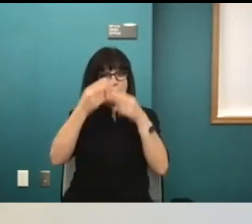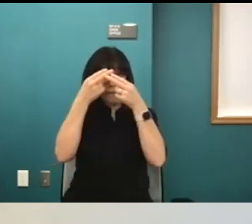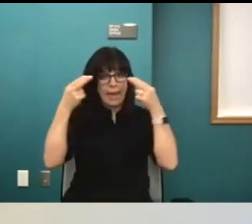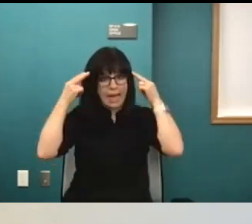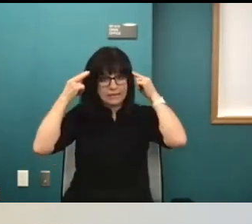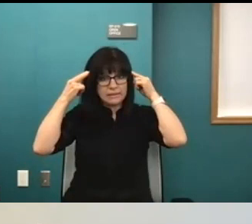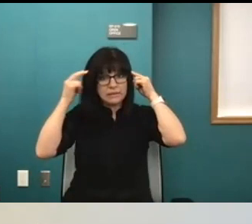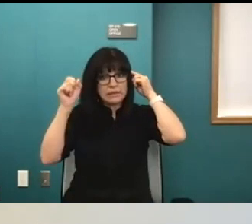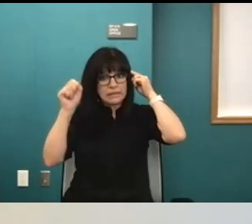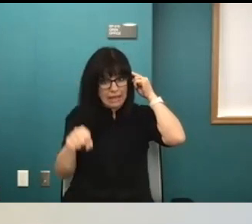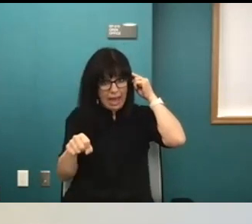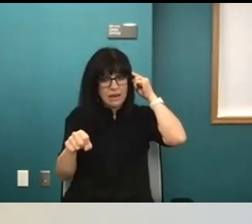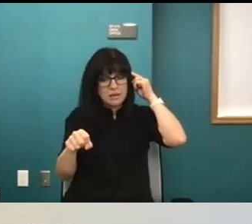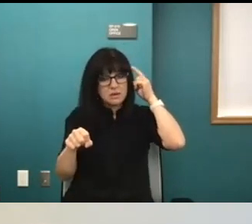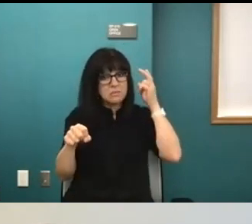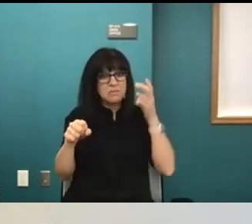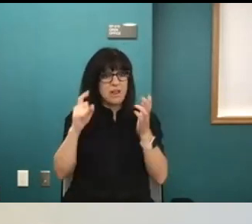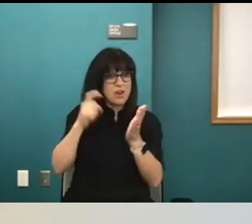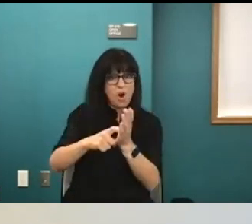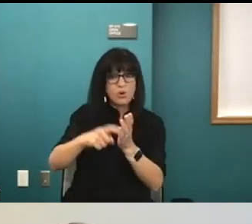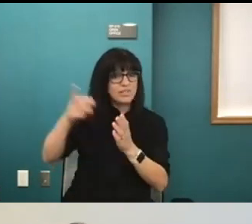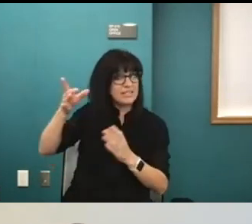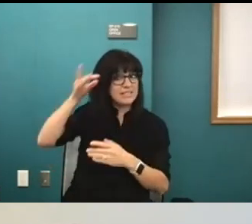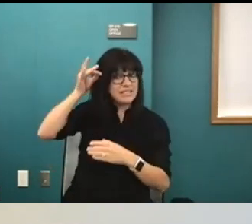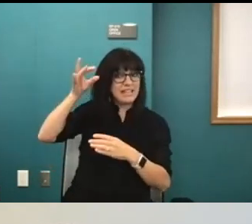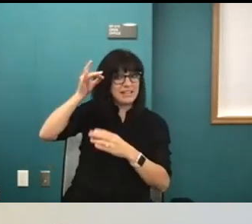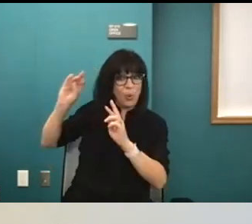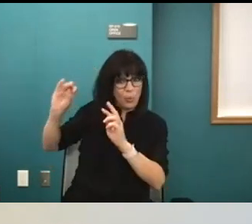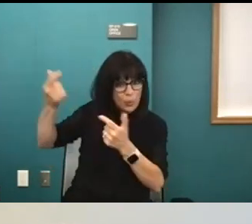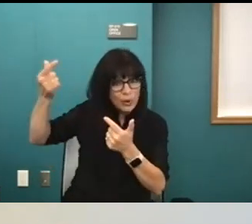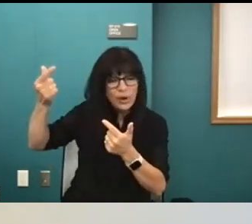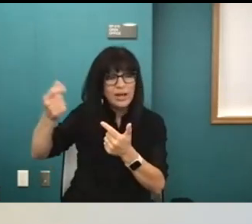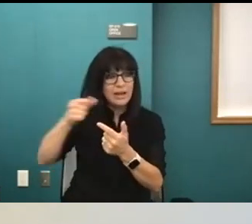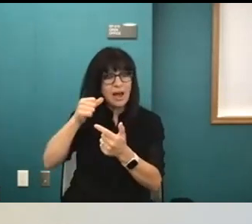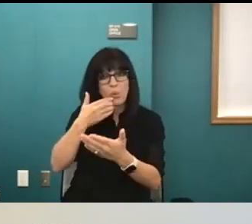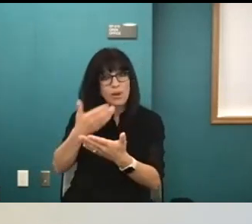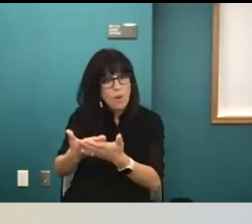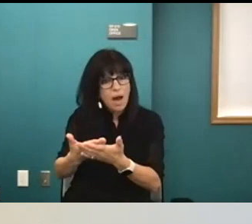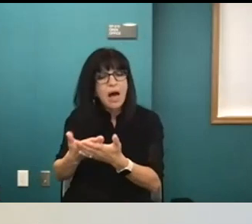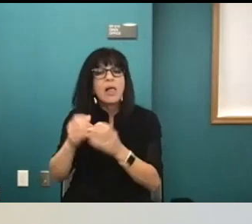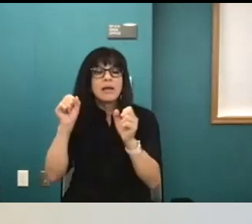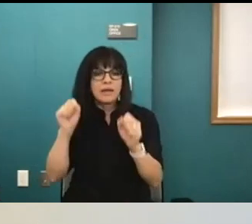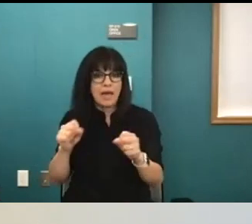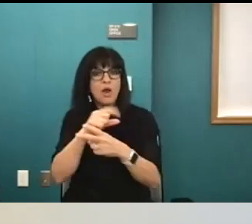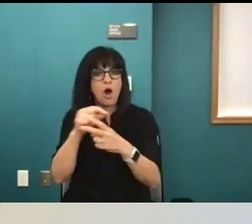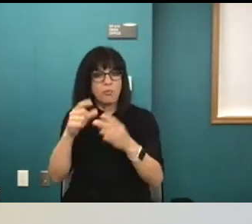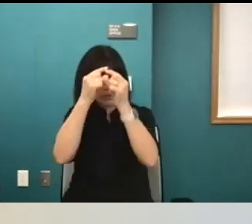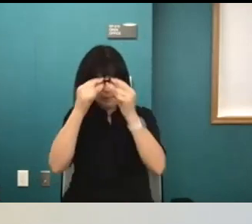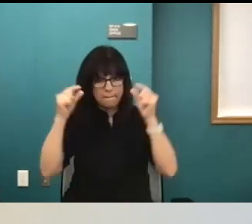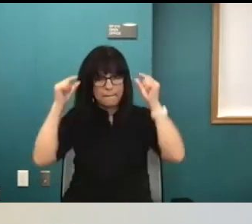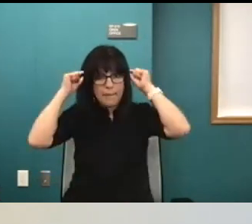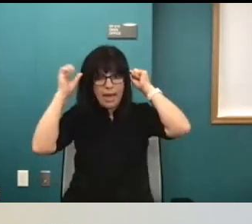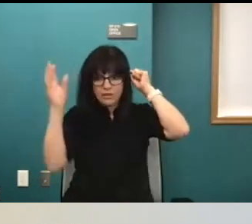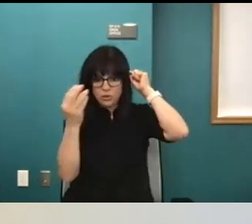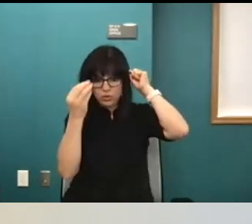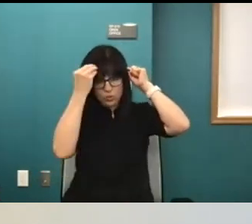the Adhere and you're seeing that the adhesive is not working as well as you would like, they do have that soft band, so they can kind of